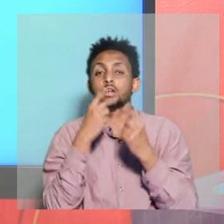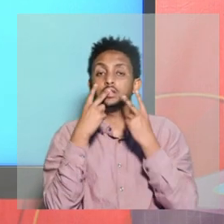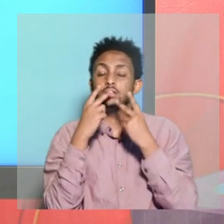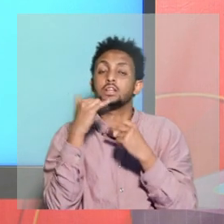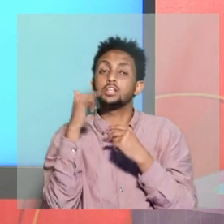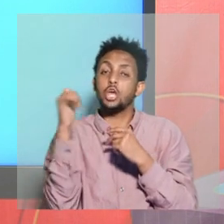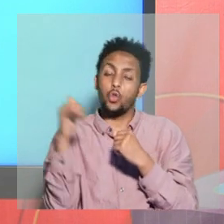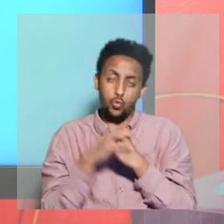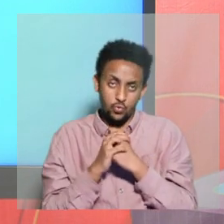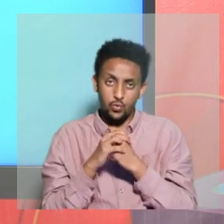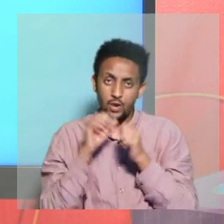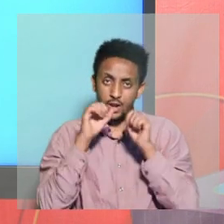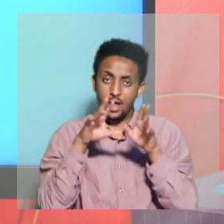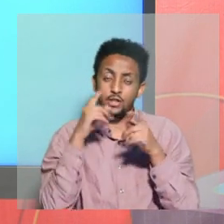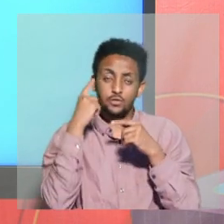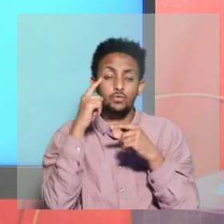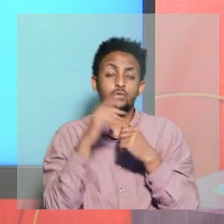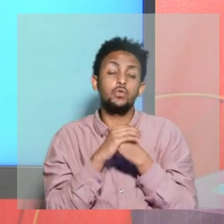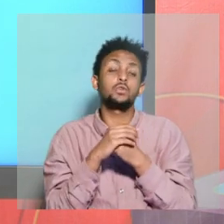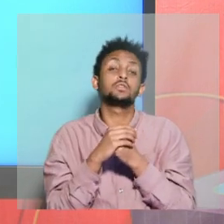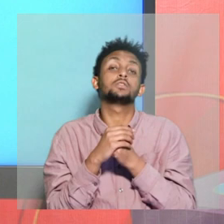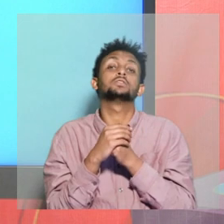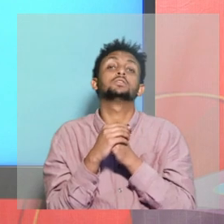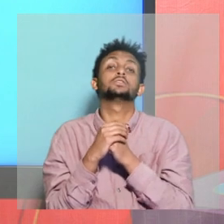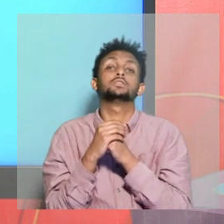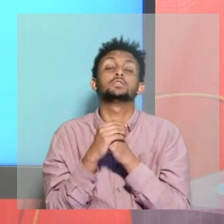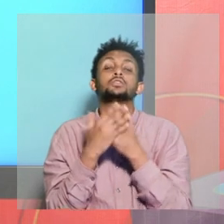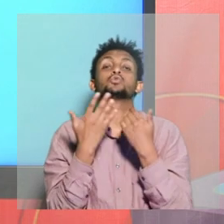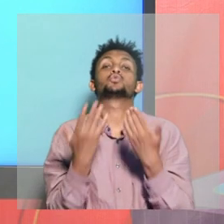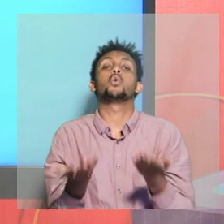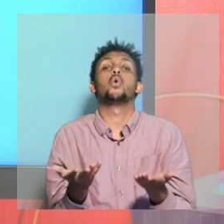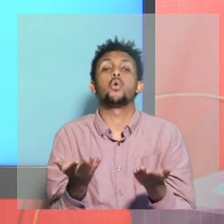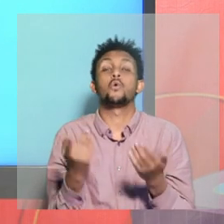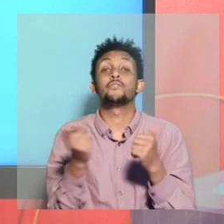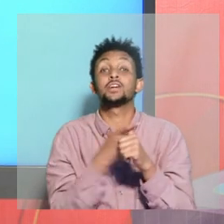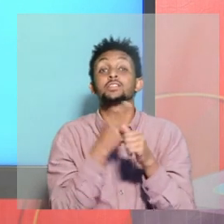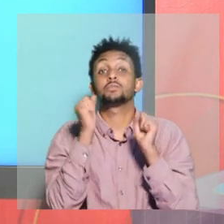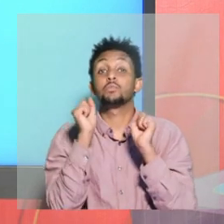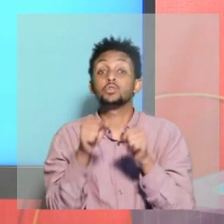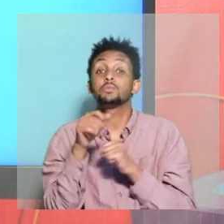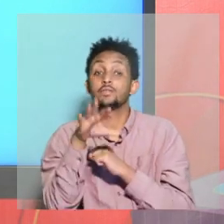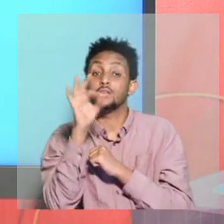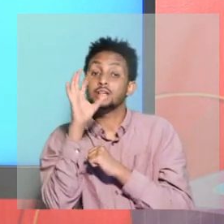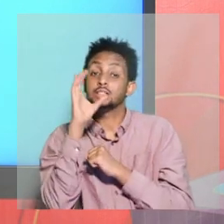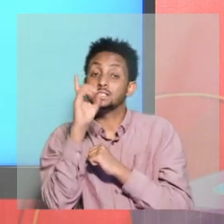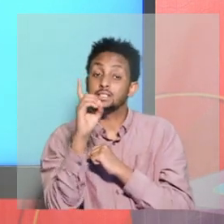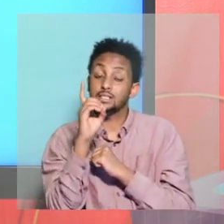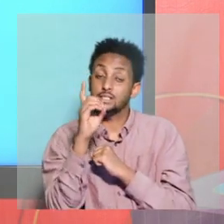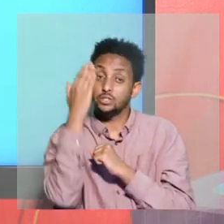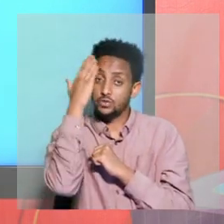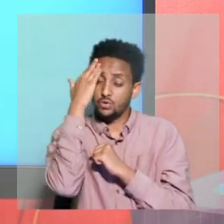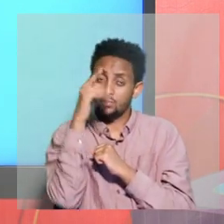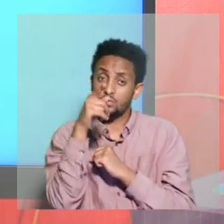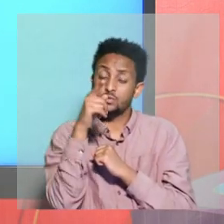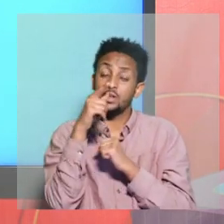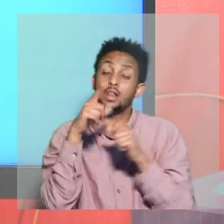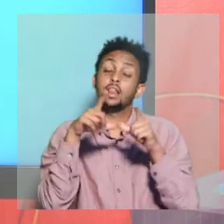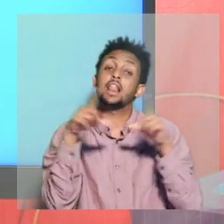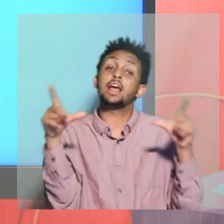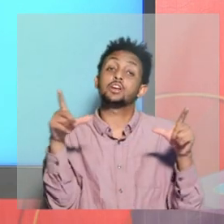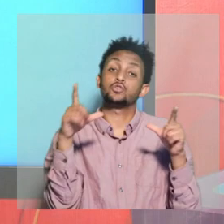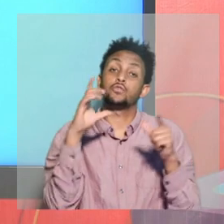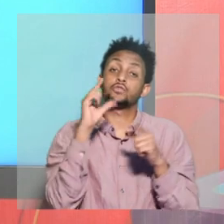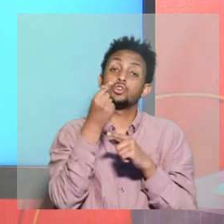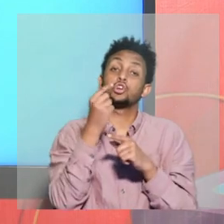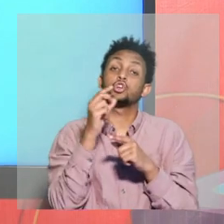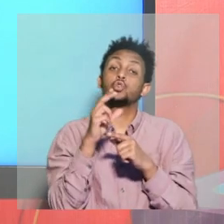a yellow light on the spectrometer. So first, it's possible to find d. We know that d is the length of the